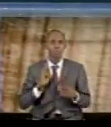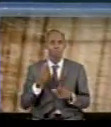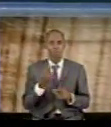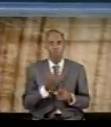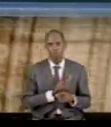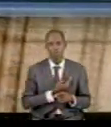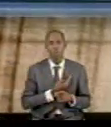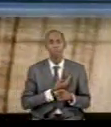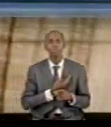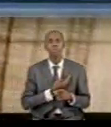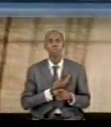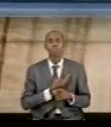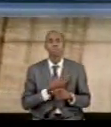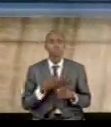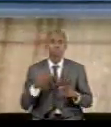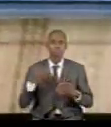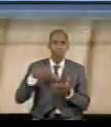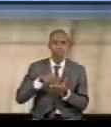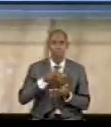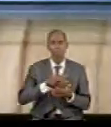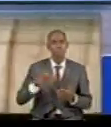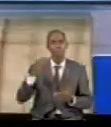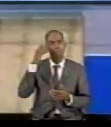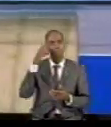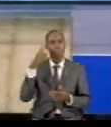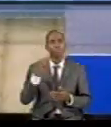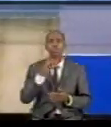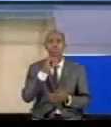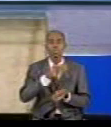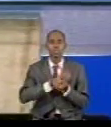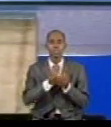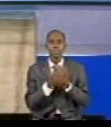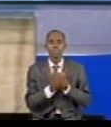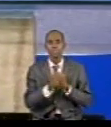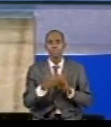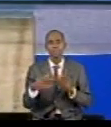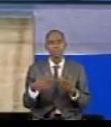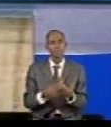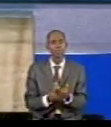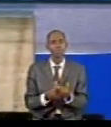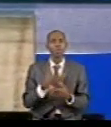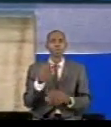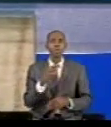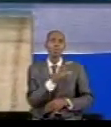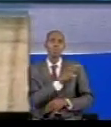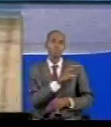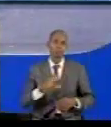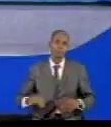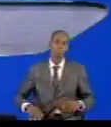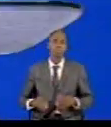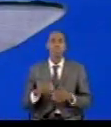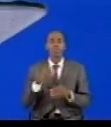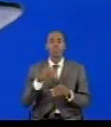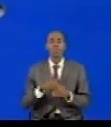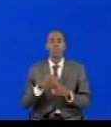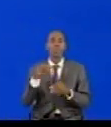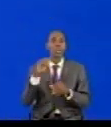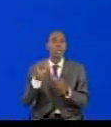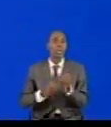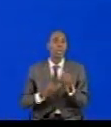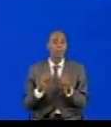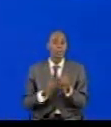passionately contending for the unchanging gospel of Christ. In every